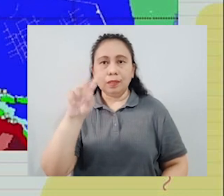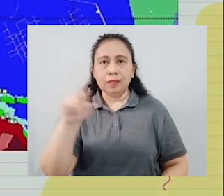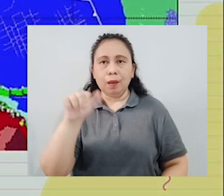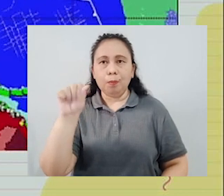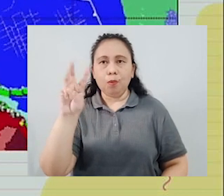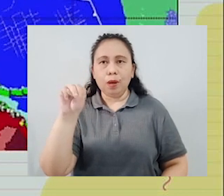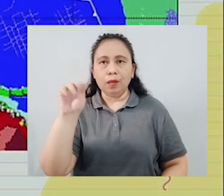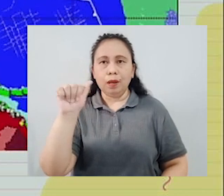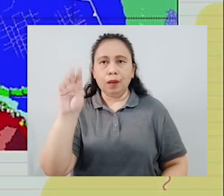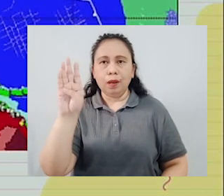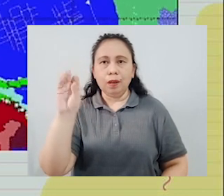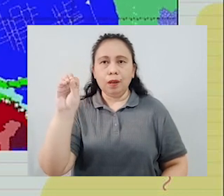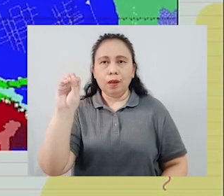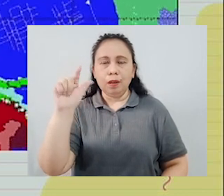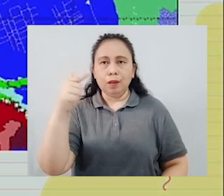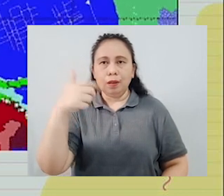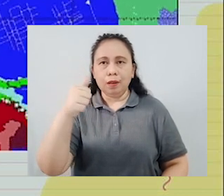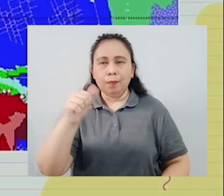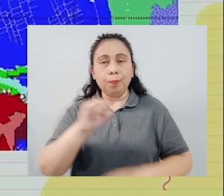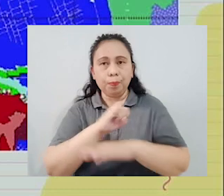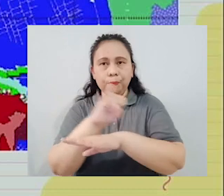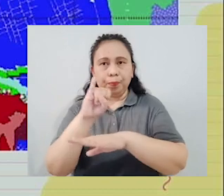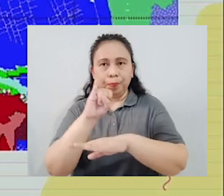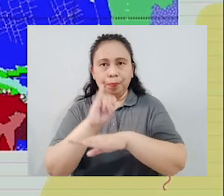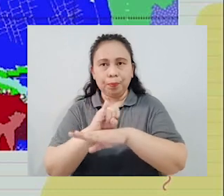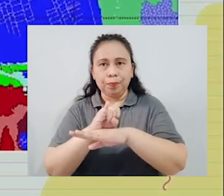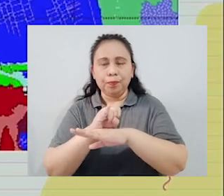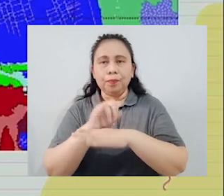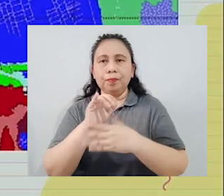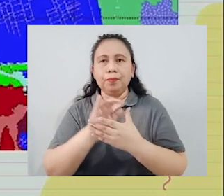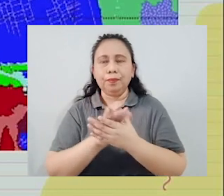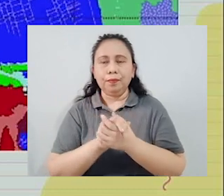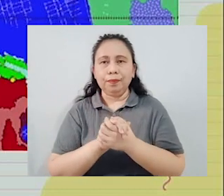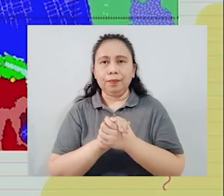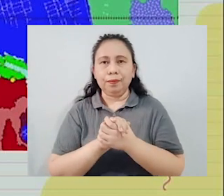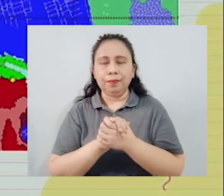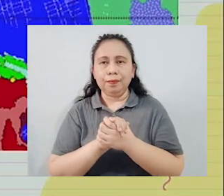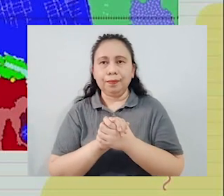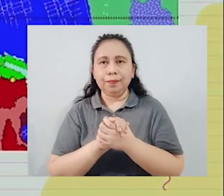all highland sections of the Sundaland Block of the Eurasian Plate.